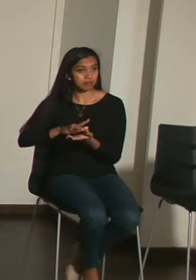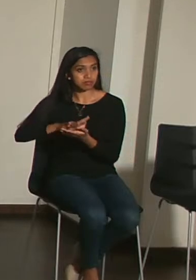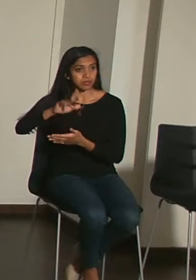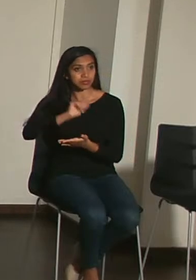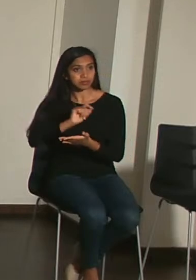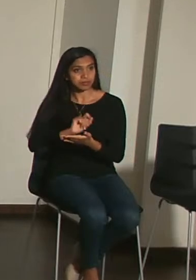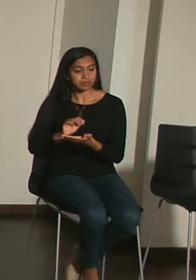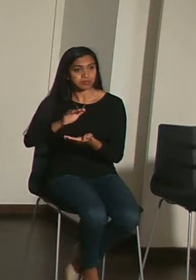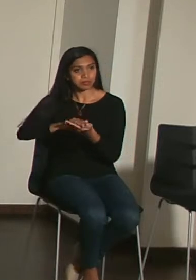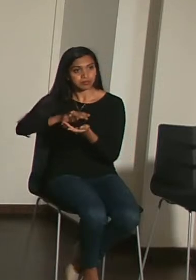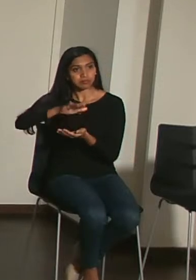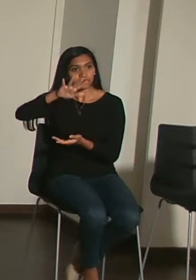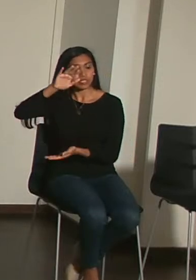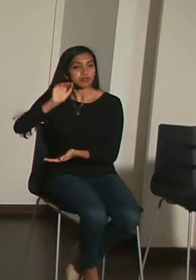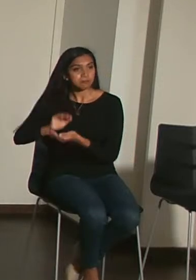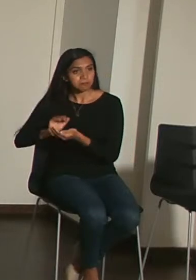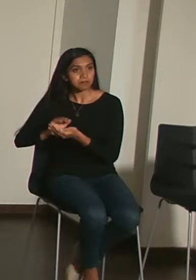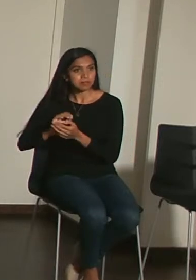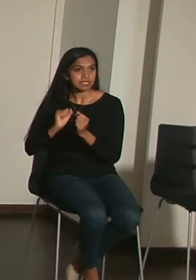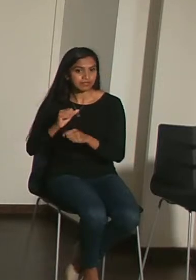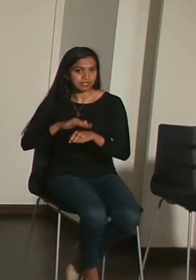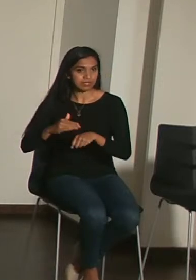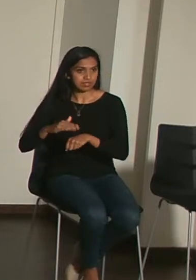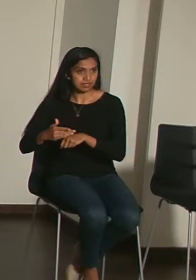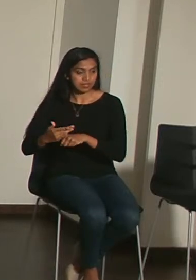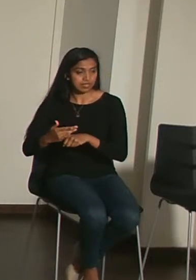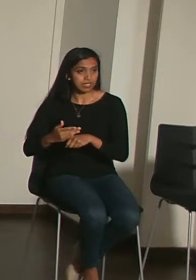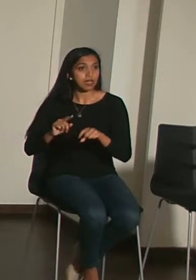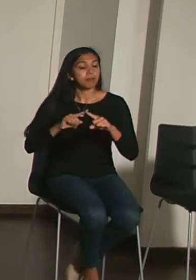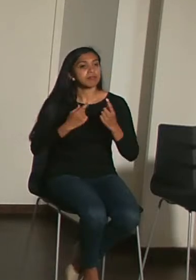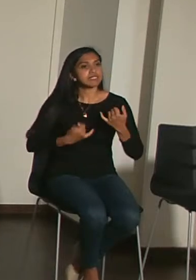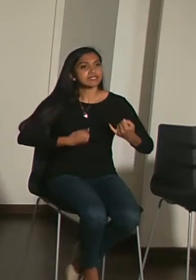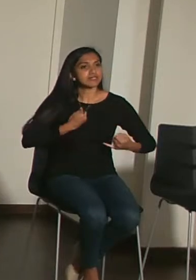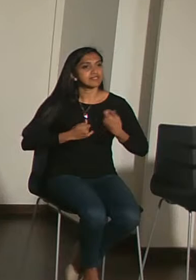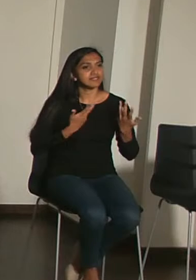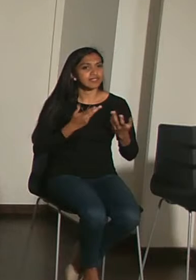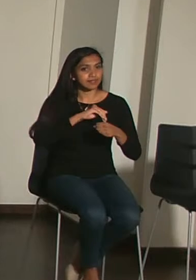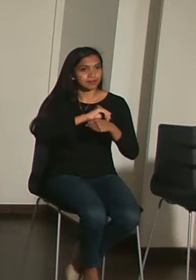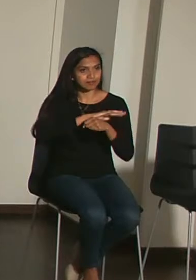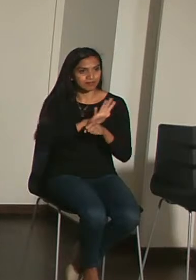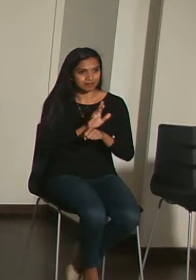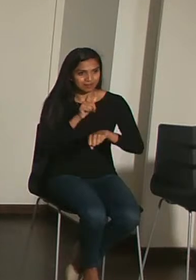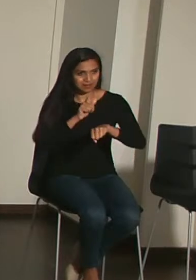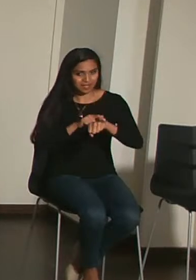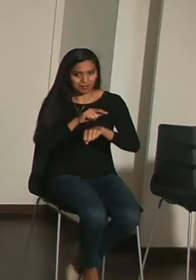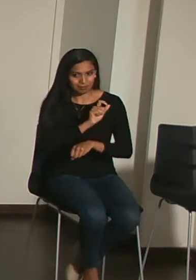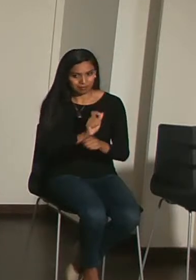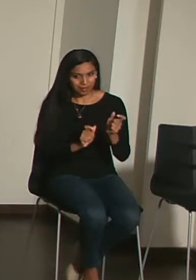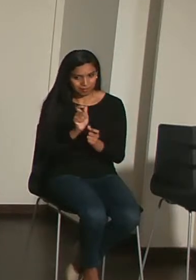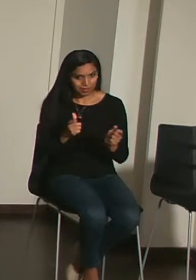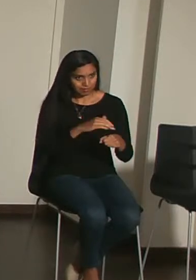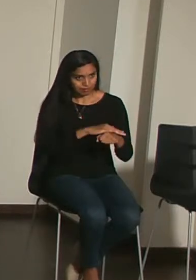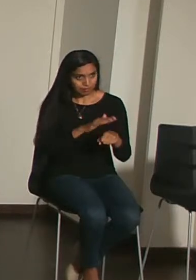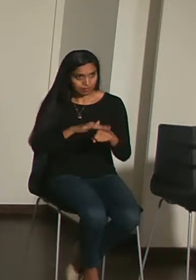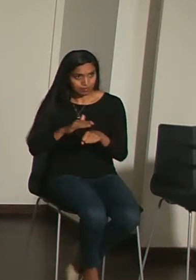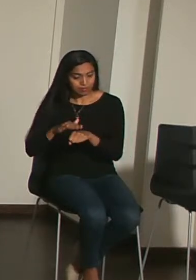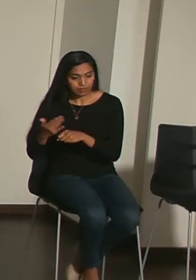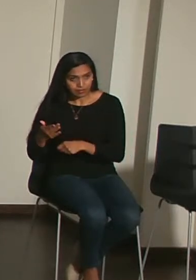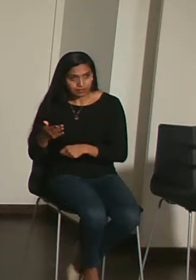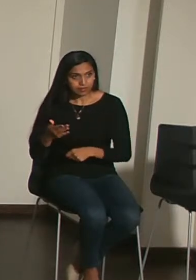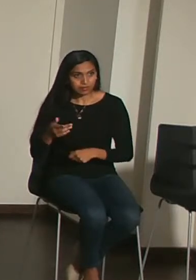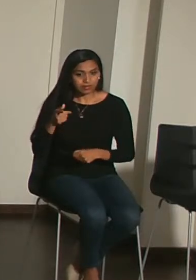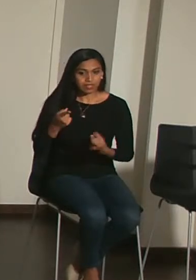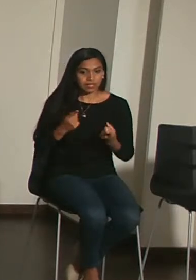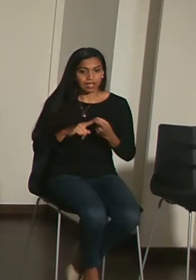on experience. But what was interesting is that while during the pandemic, each of these experiences, which made them subjective, were